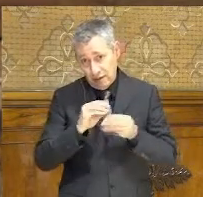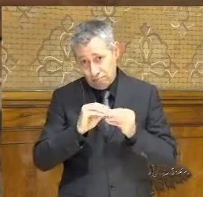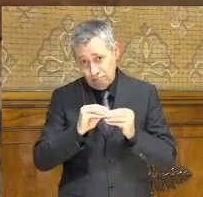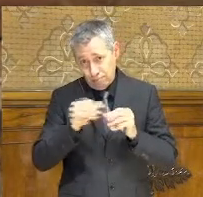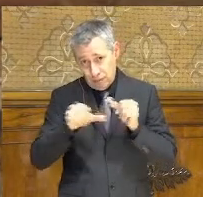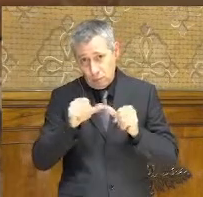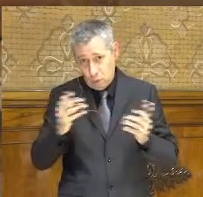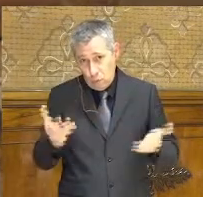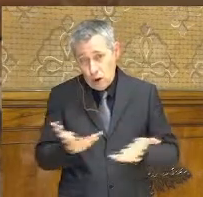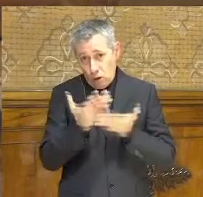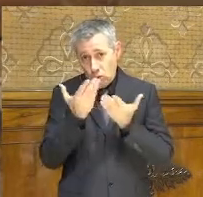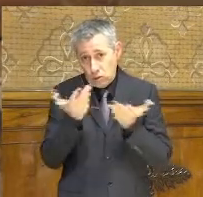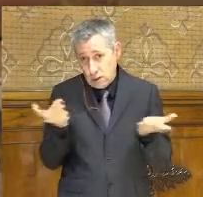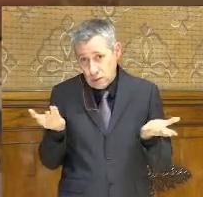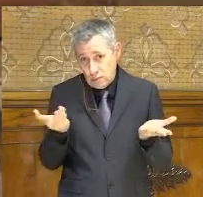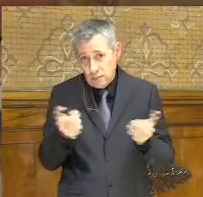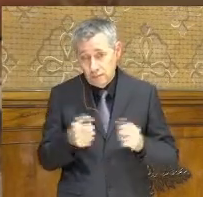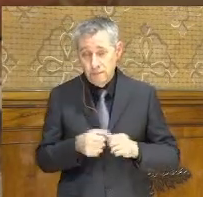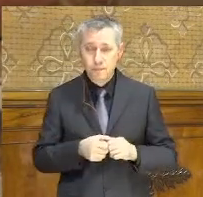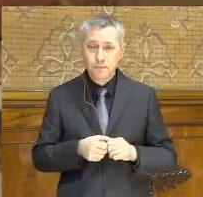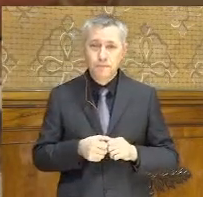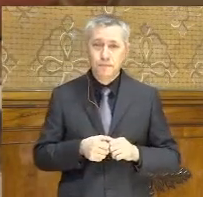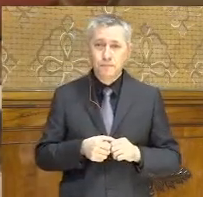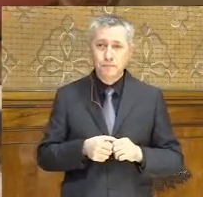Marcello, thank you very much.